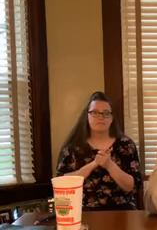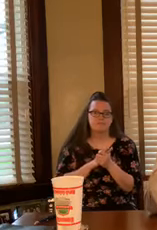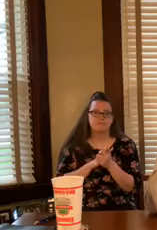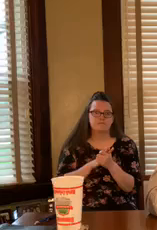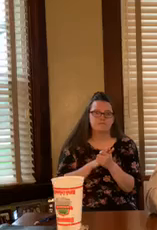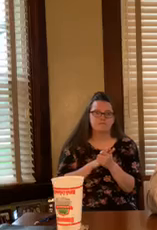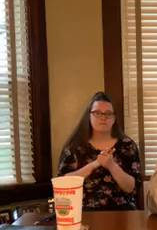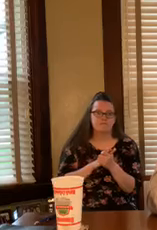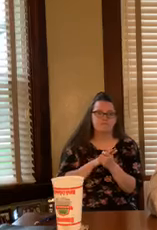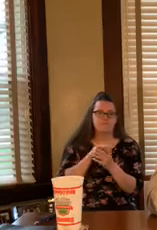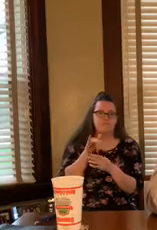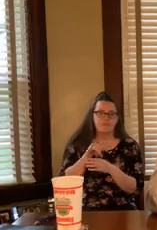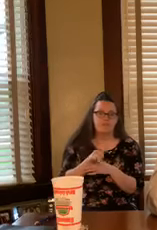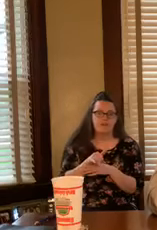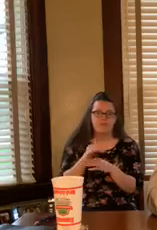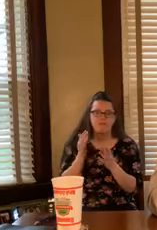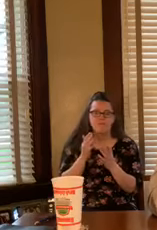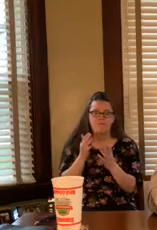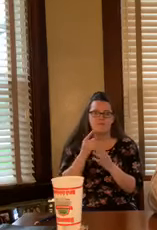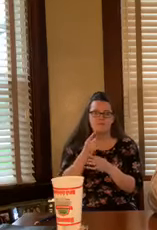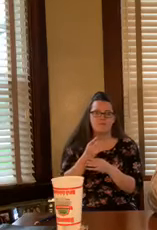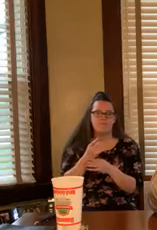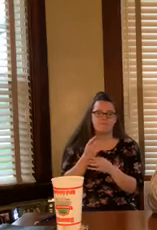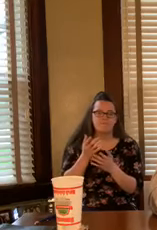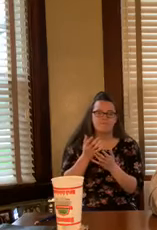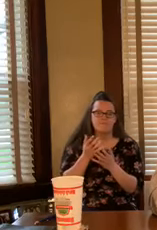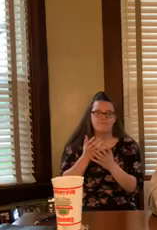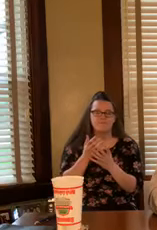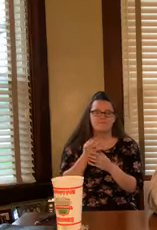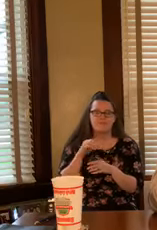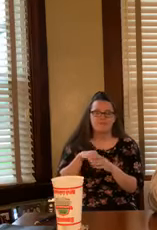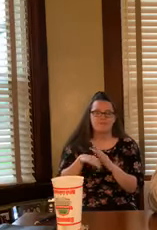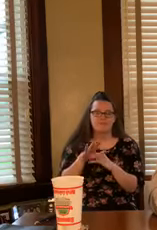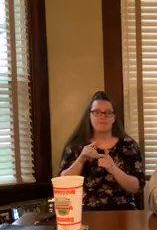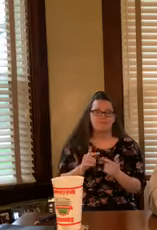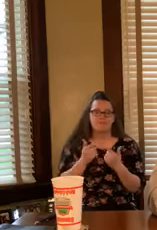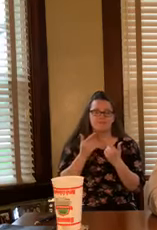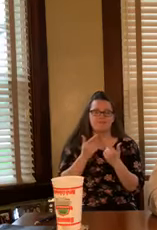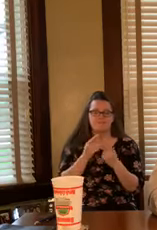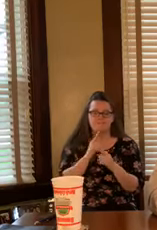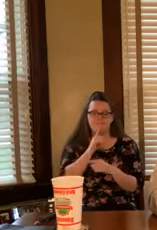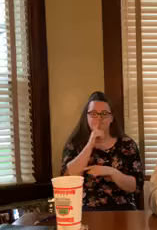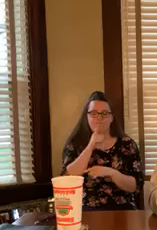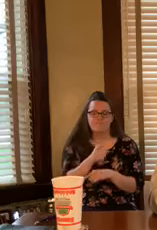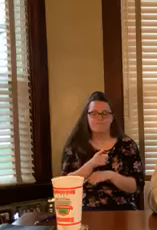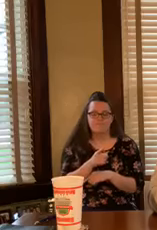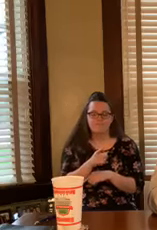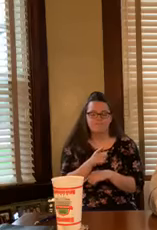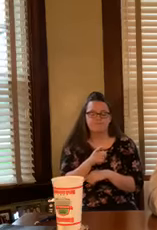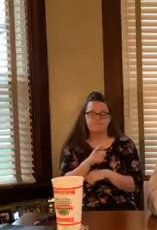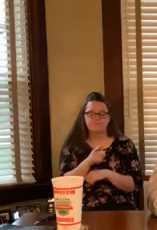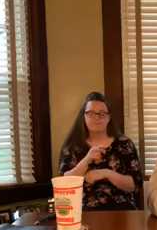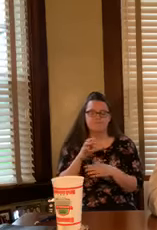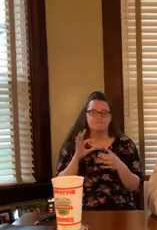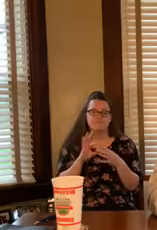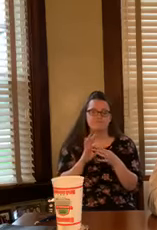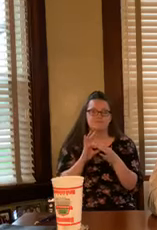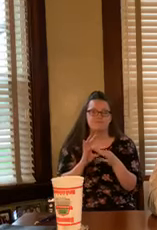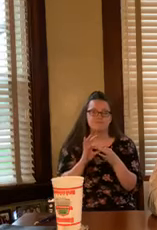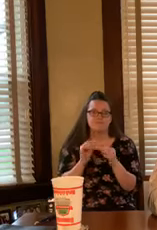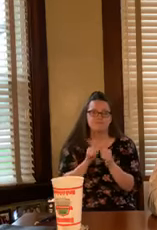Isn't that what you truly desire anyway, is a real relationship with God?